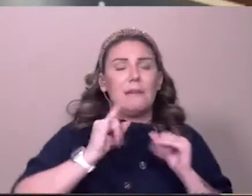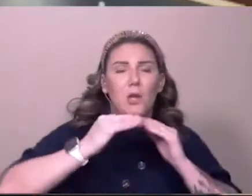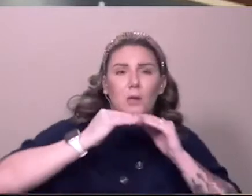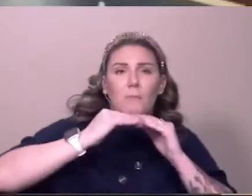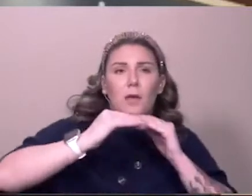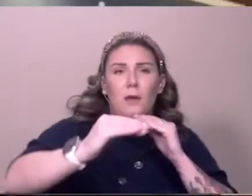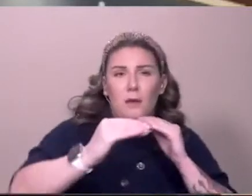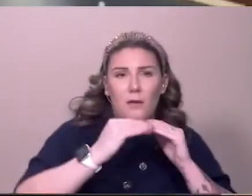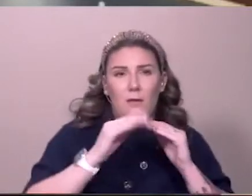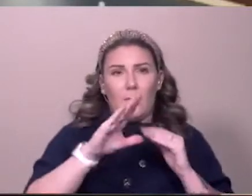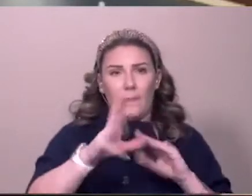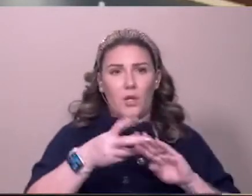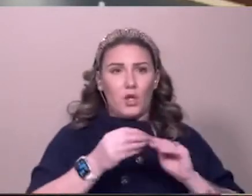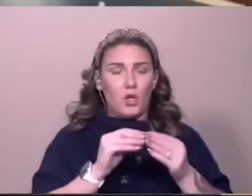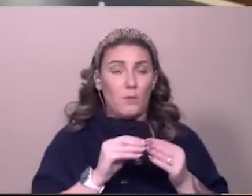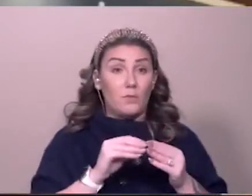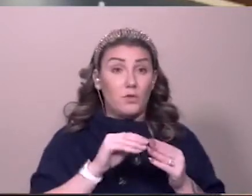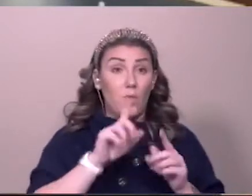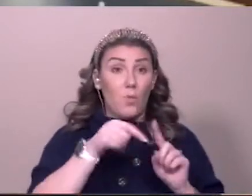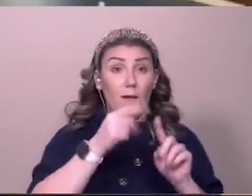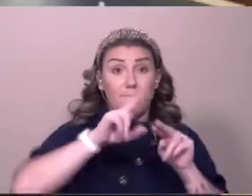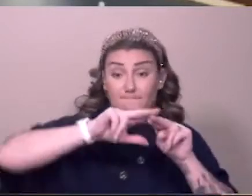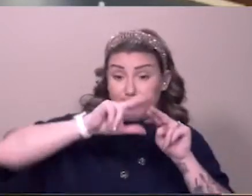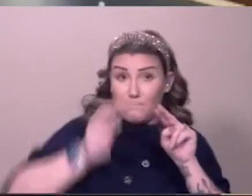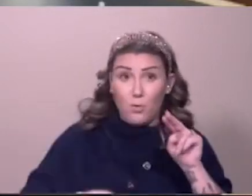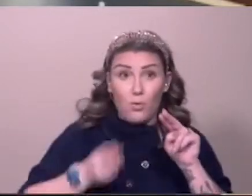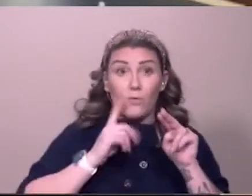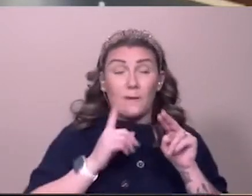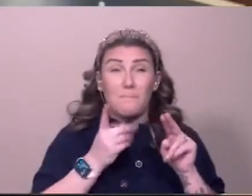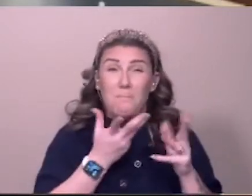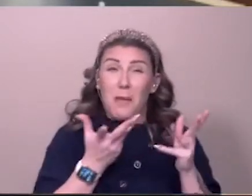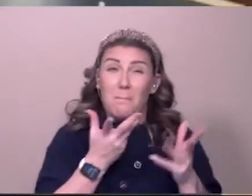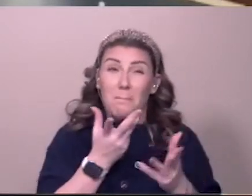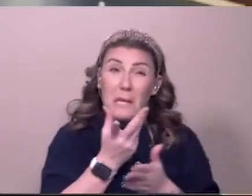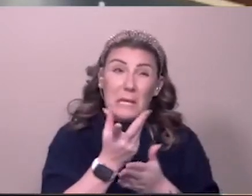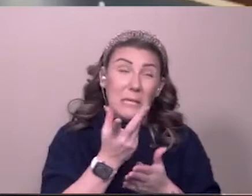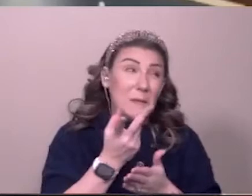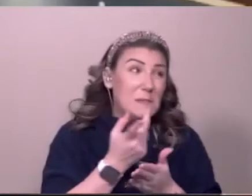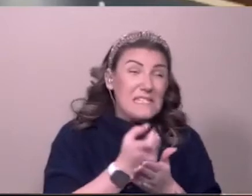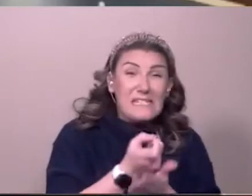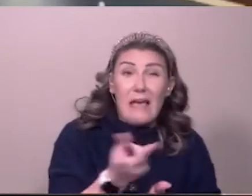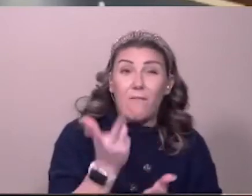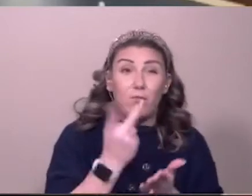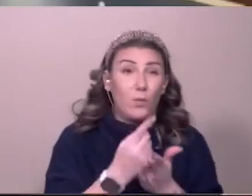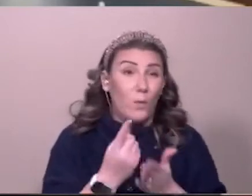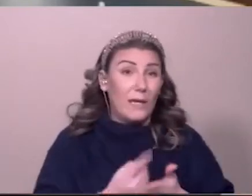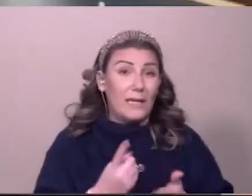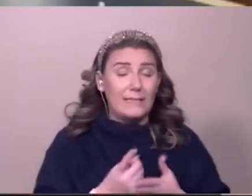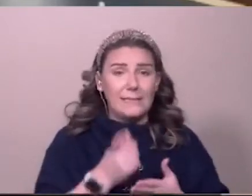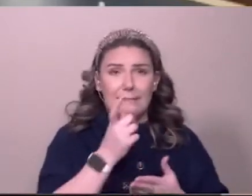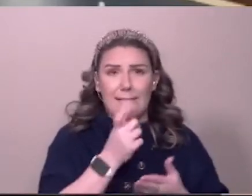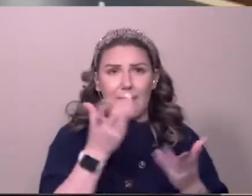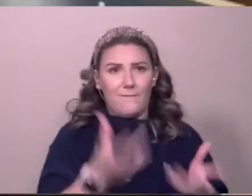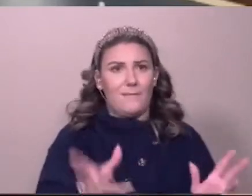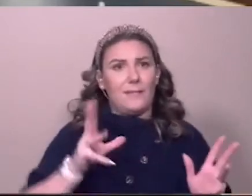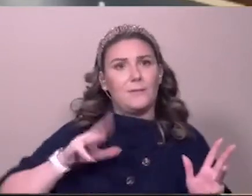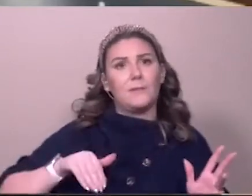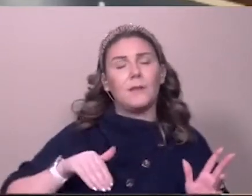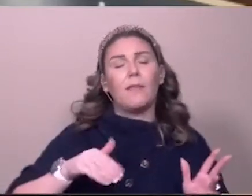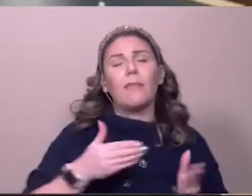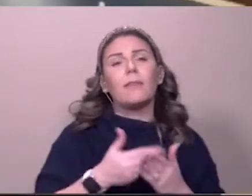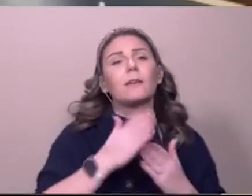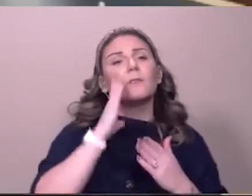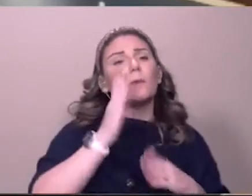numbers. So by the time we come down from the peak, it may take several weeks. So we're not completely out of the woods, but things will get